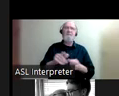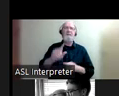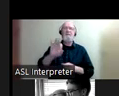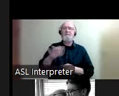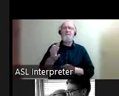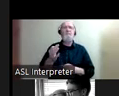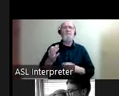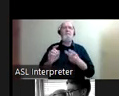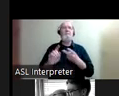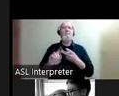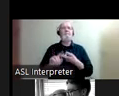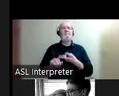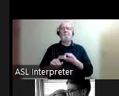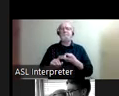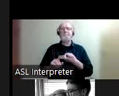and